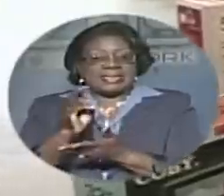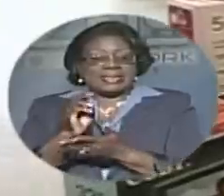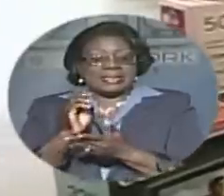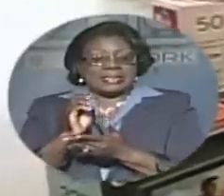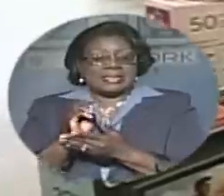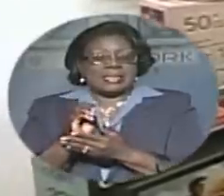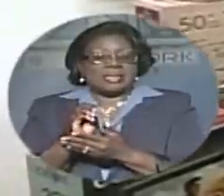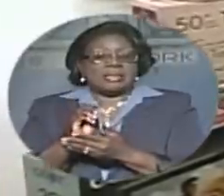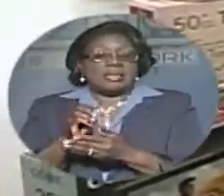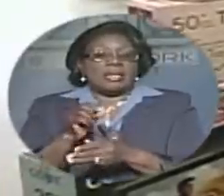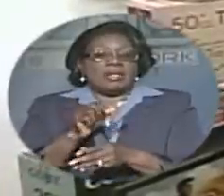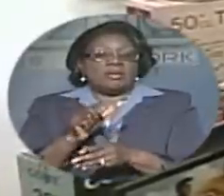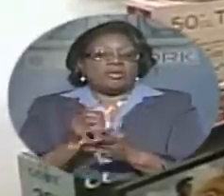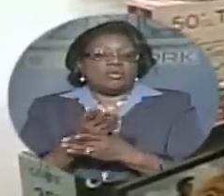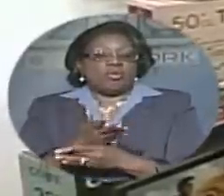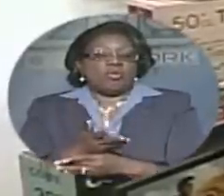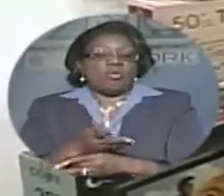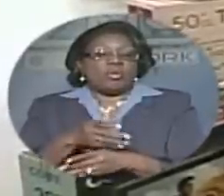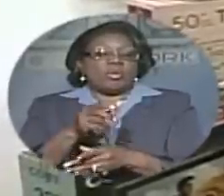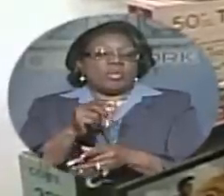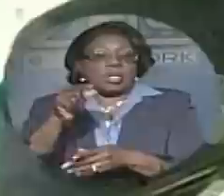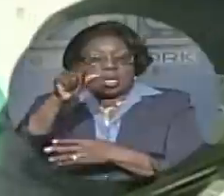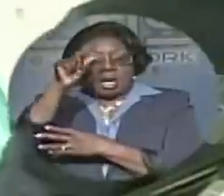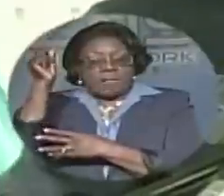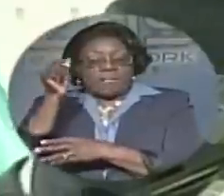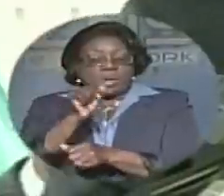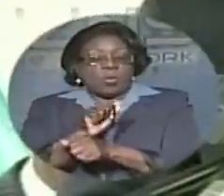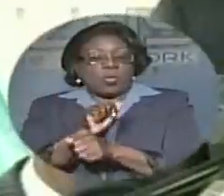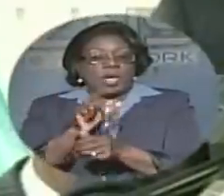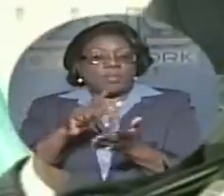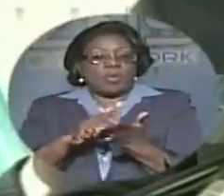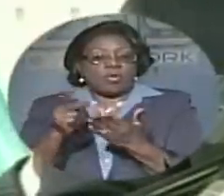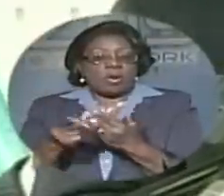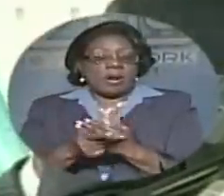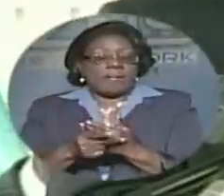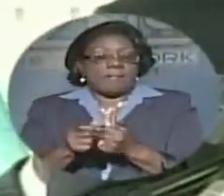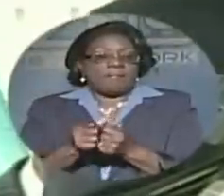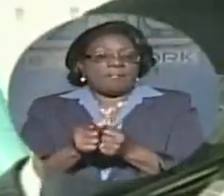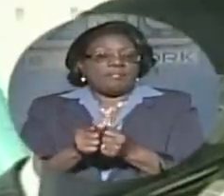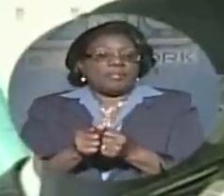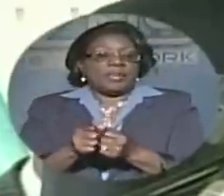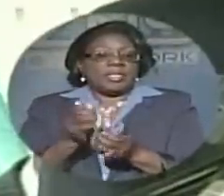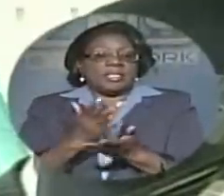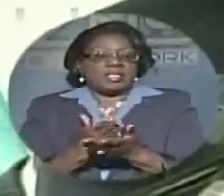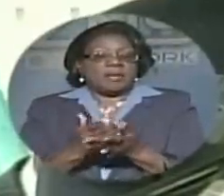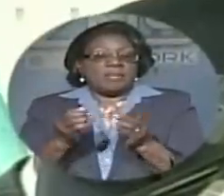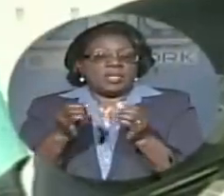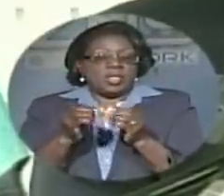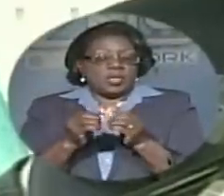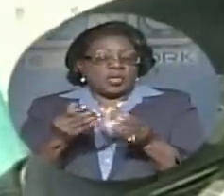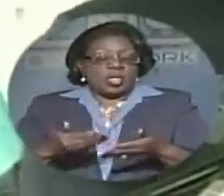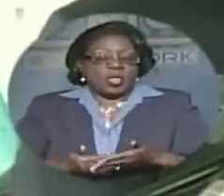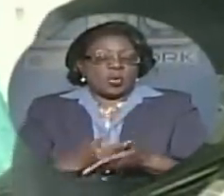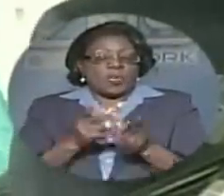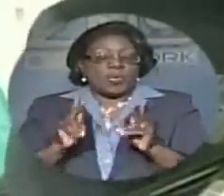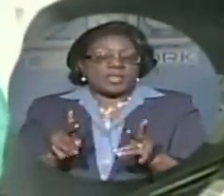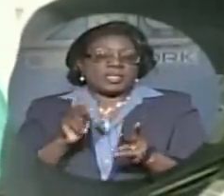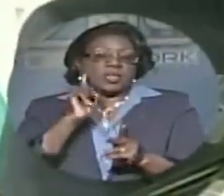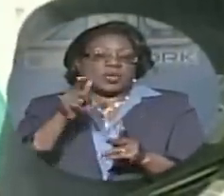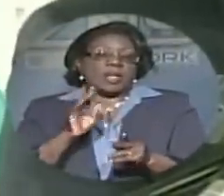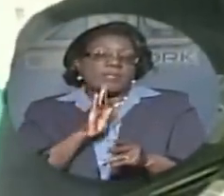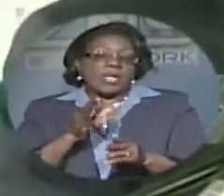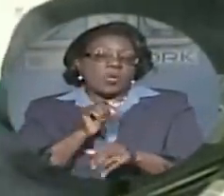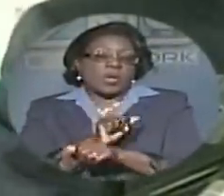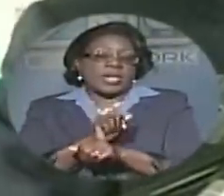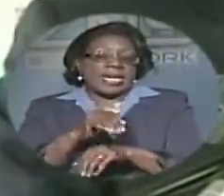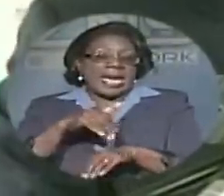through the government work program. 31 are going to be deployed, I'm told, to the Accident and Emergency Urgent Care